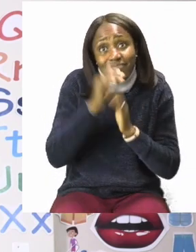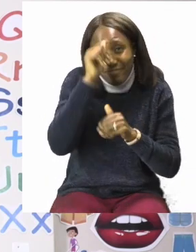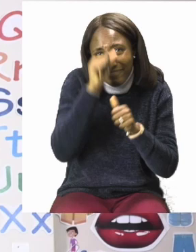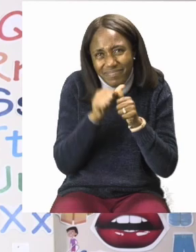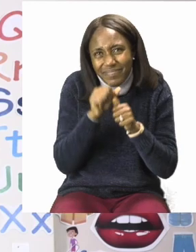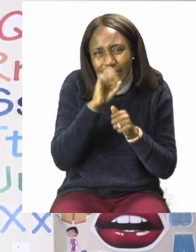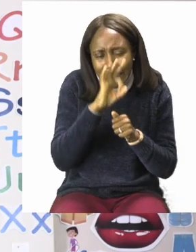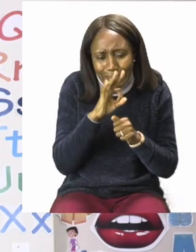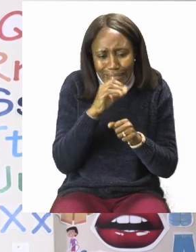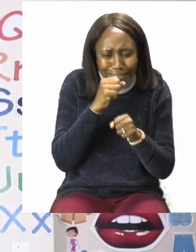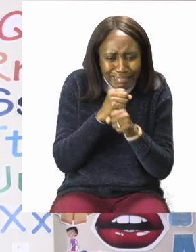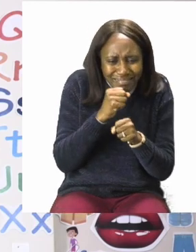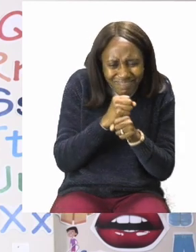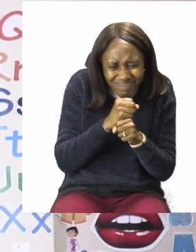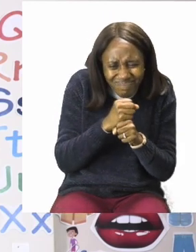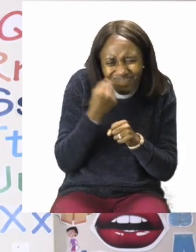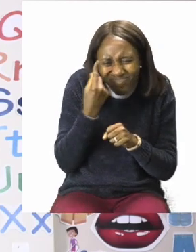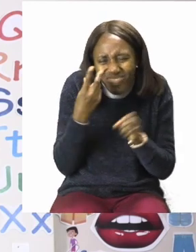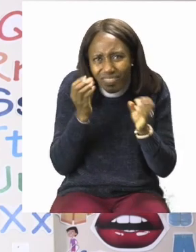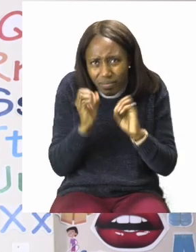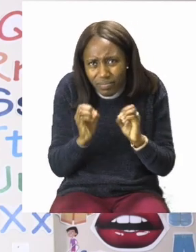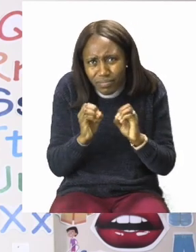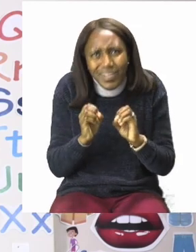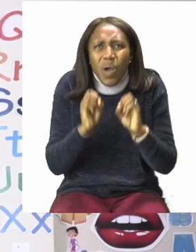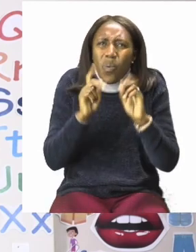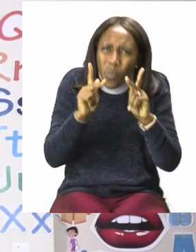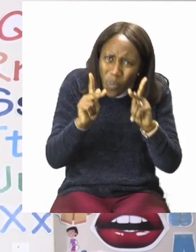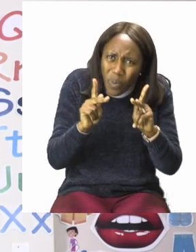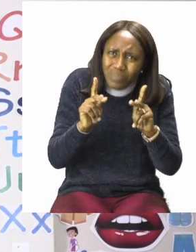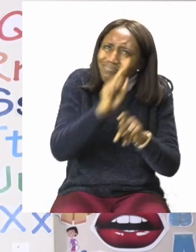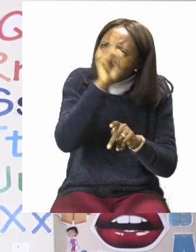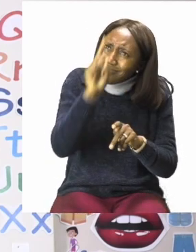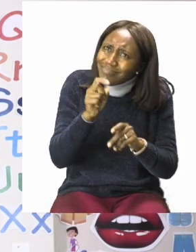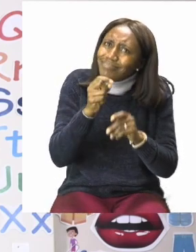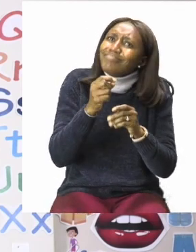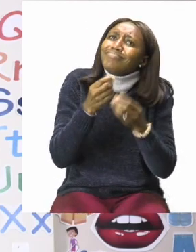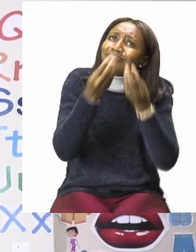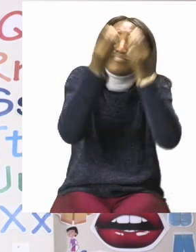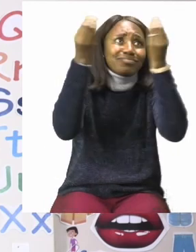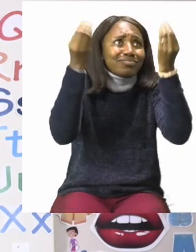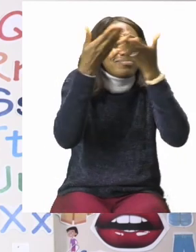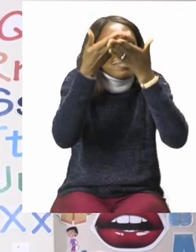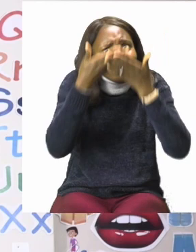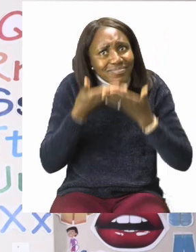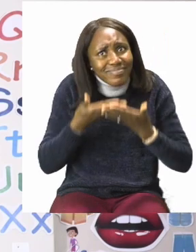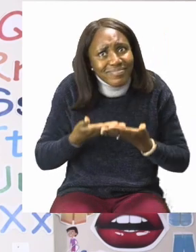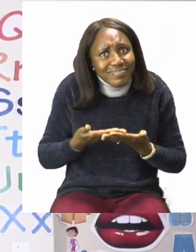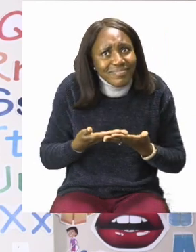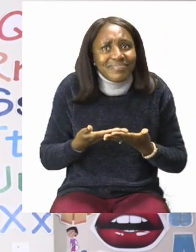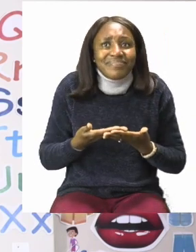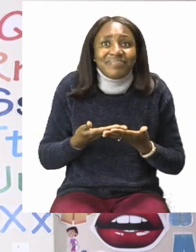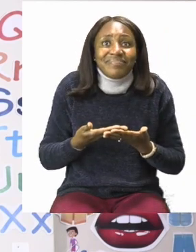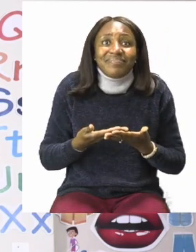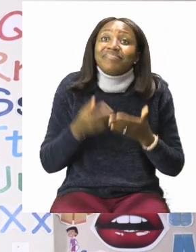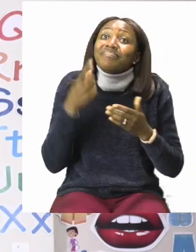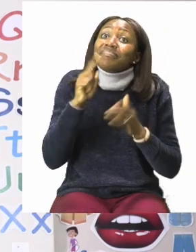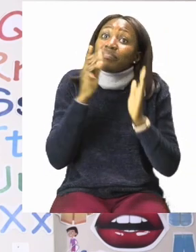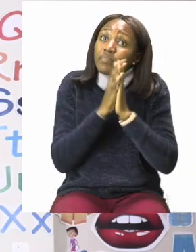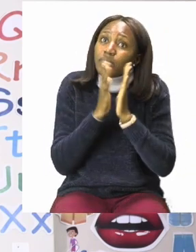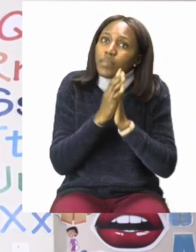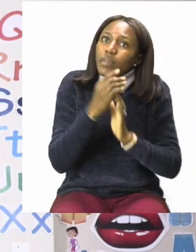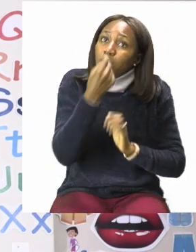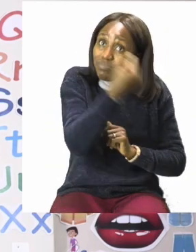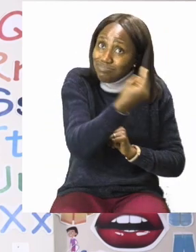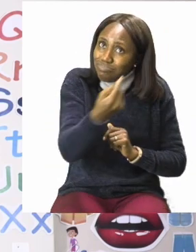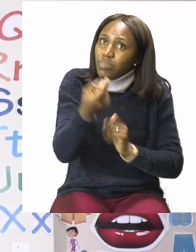is too difficult or you're not sure what to do, that's okay. You can always ask an adult for help, but make sure that you finish